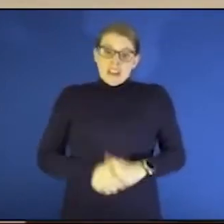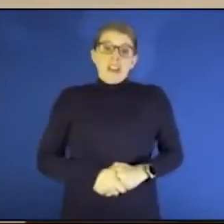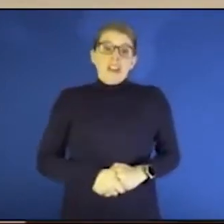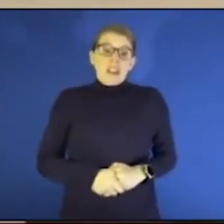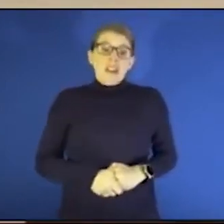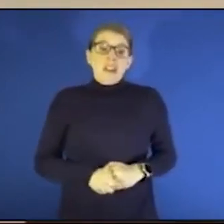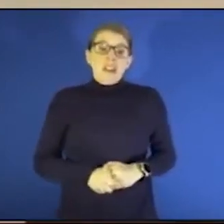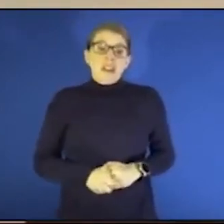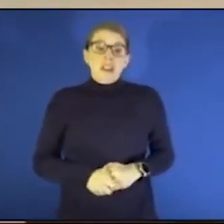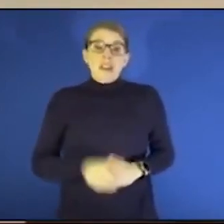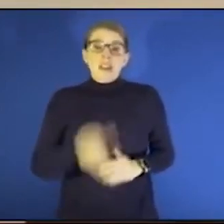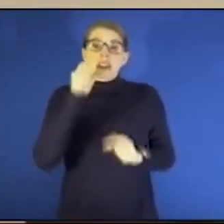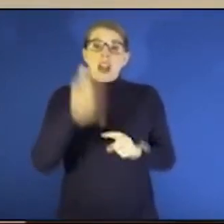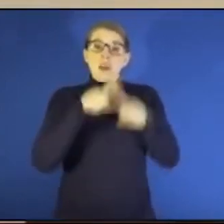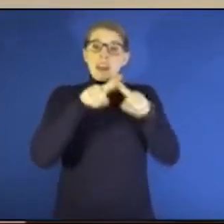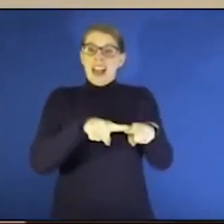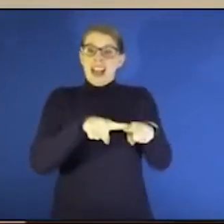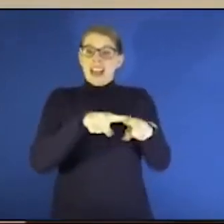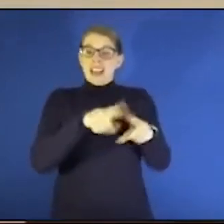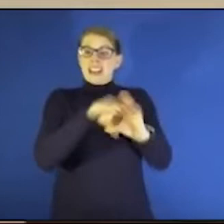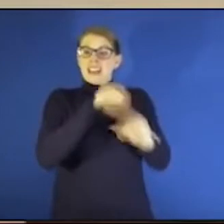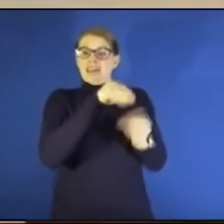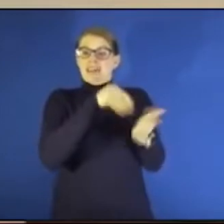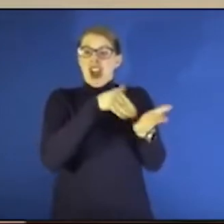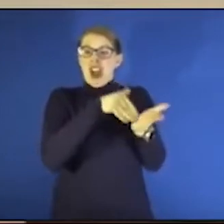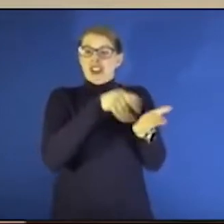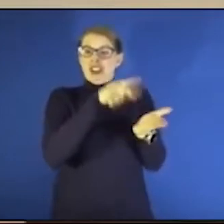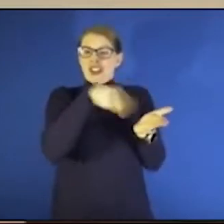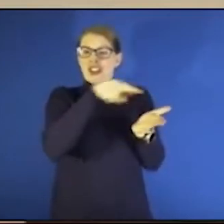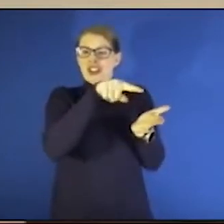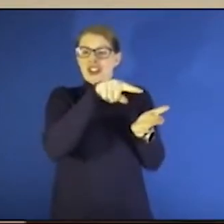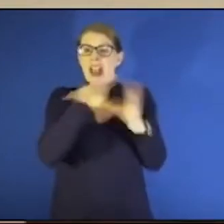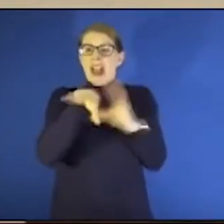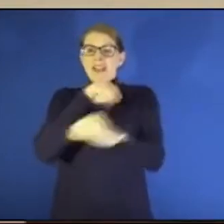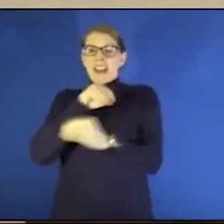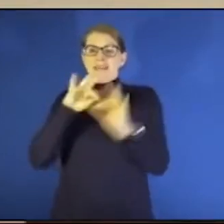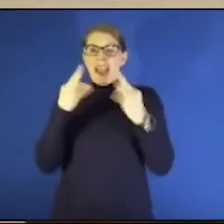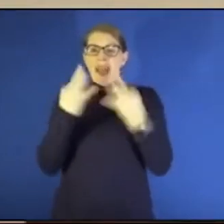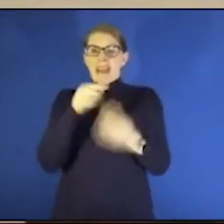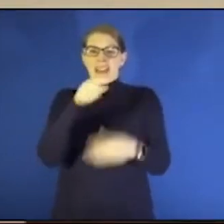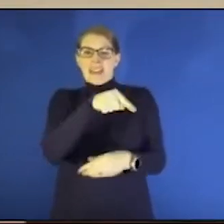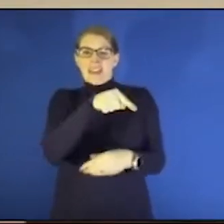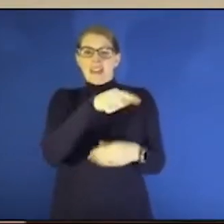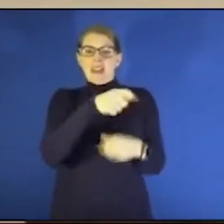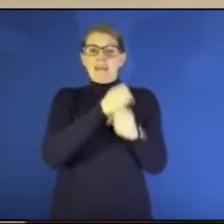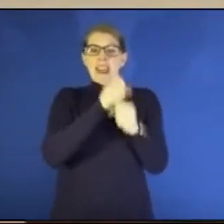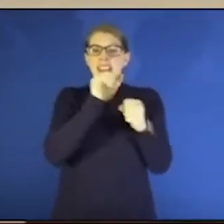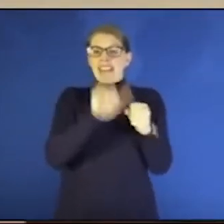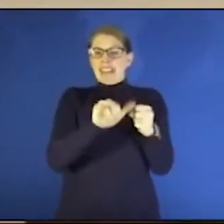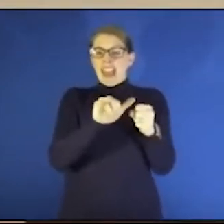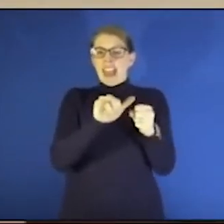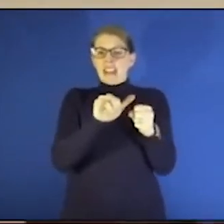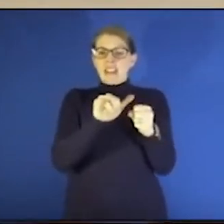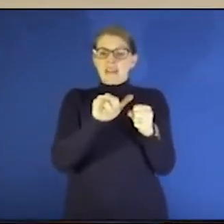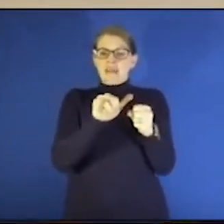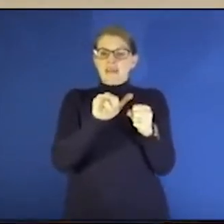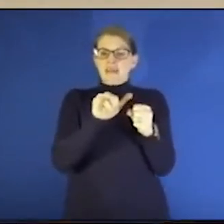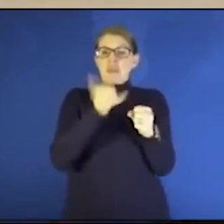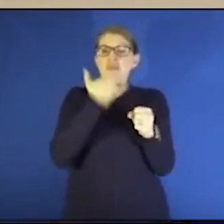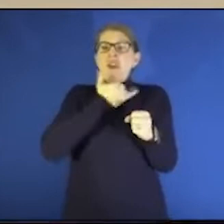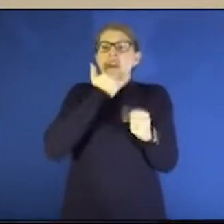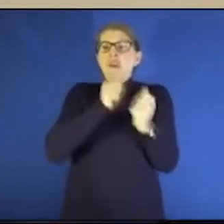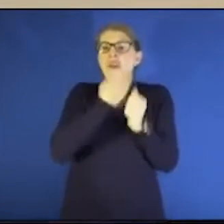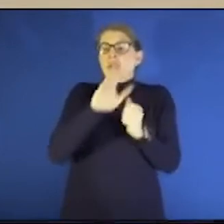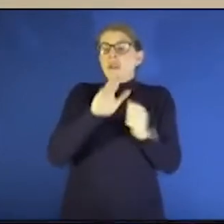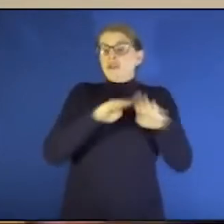not rely on an external factor necessarily to be the individual who will find out what's really going on with the child. If you're